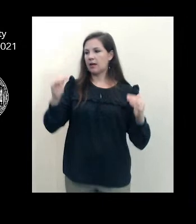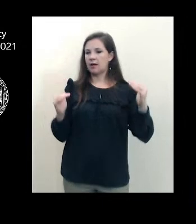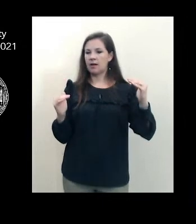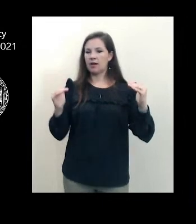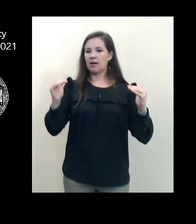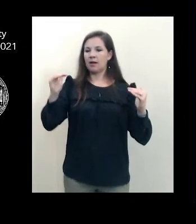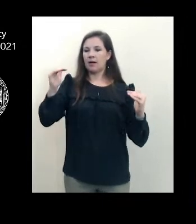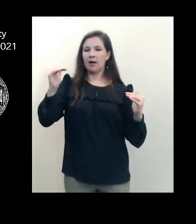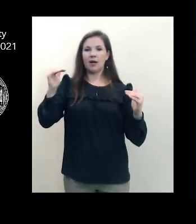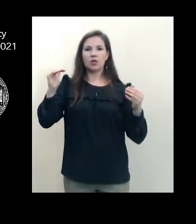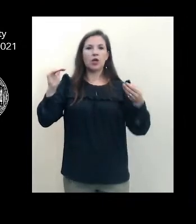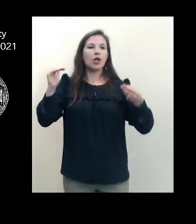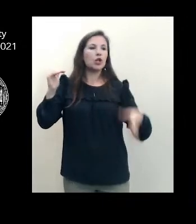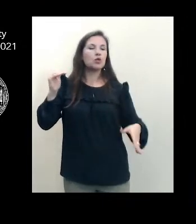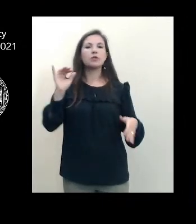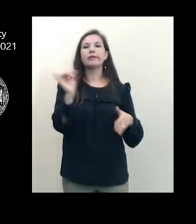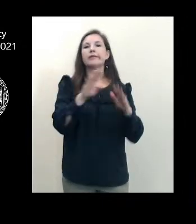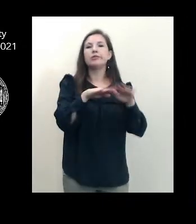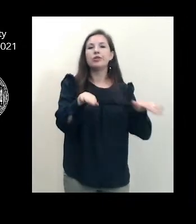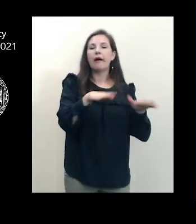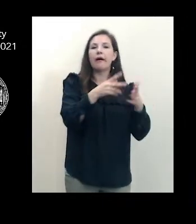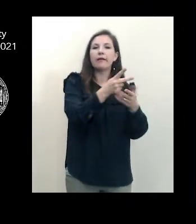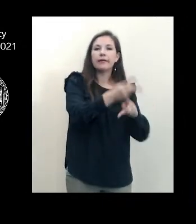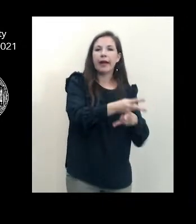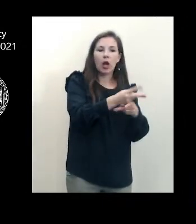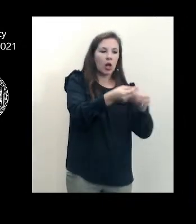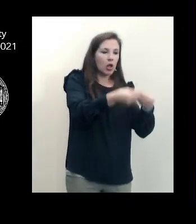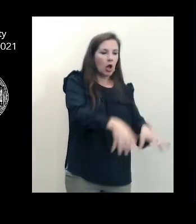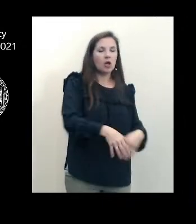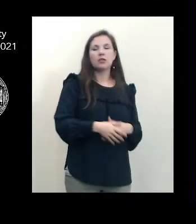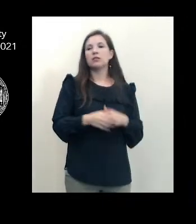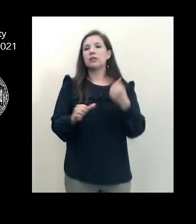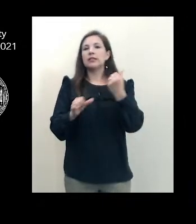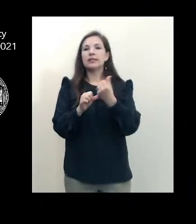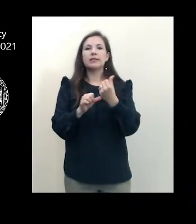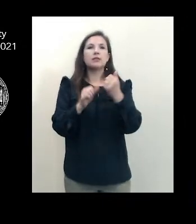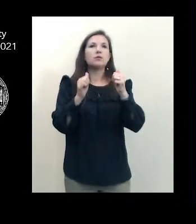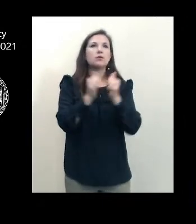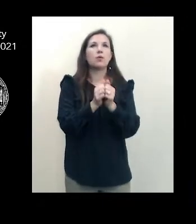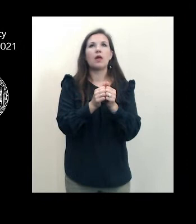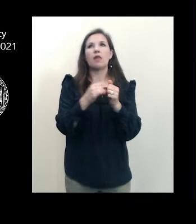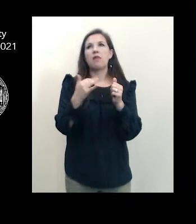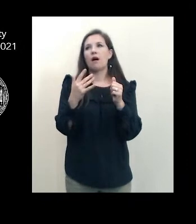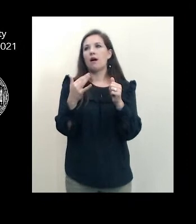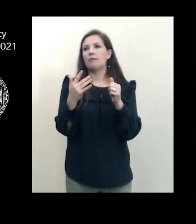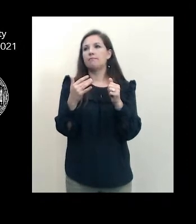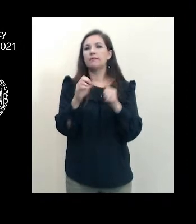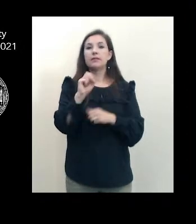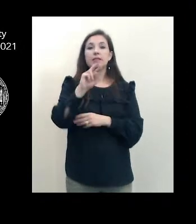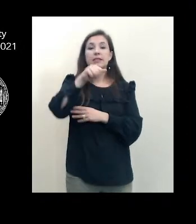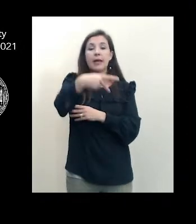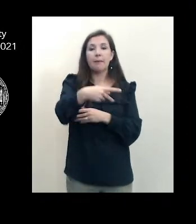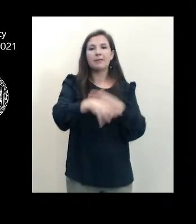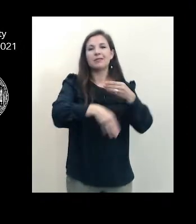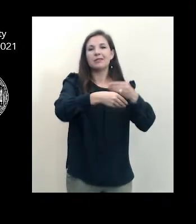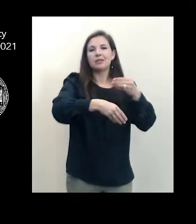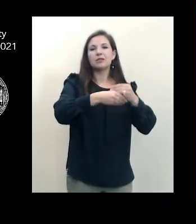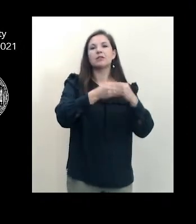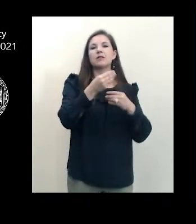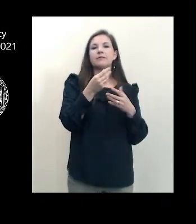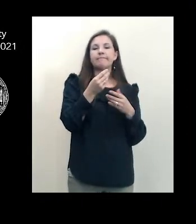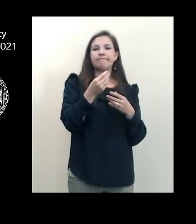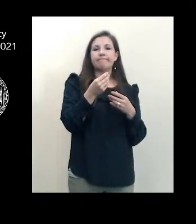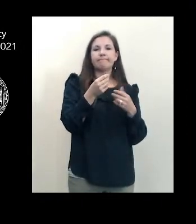because they lose like a child care subsidy, or they lose assistance with regards to SNAP, the Supplemental Nutrition